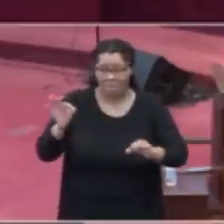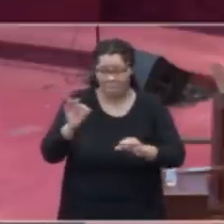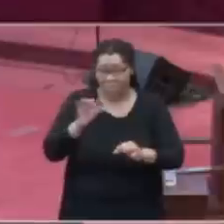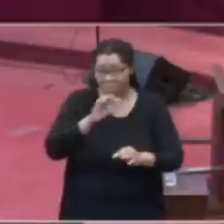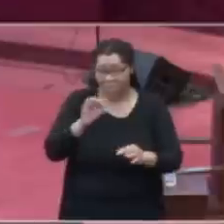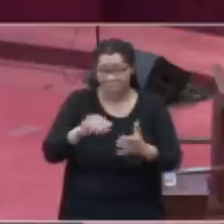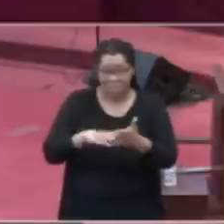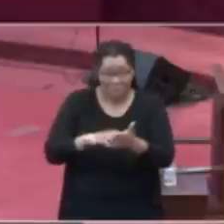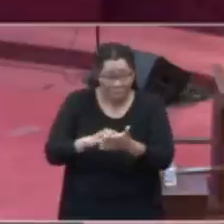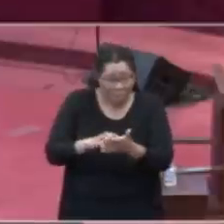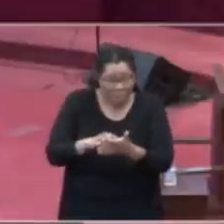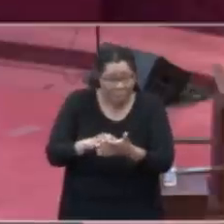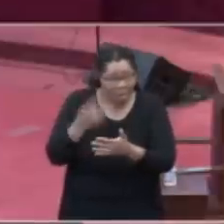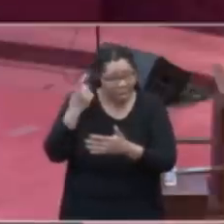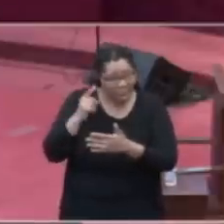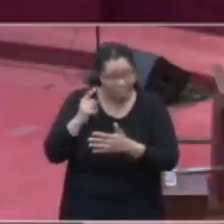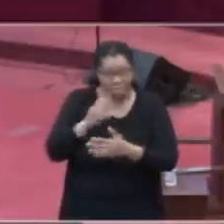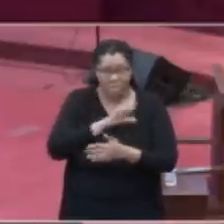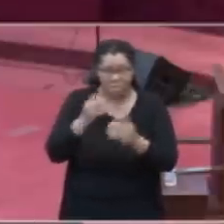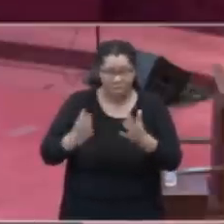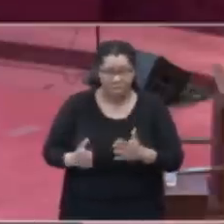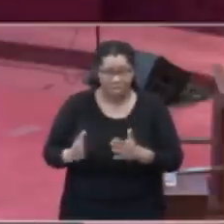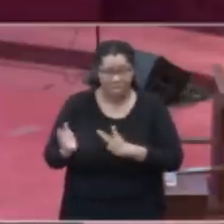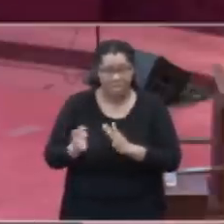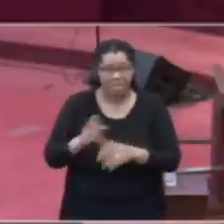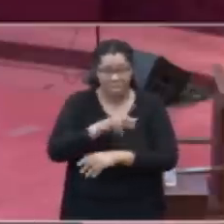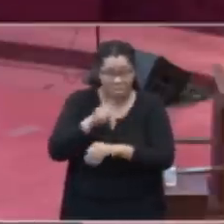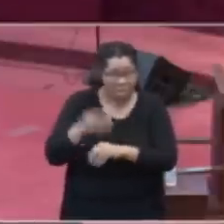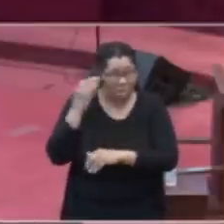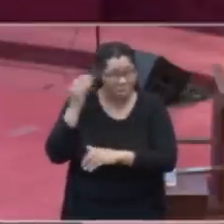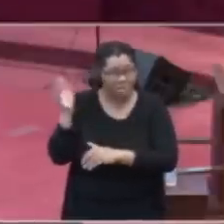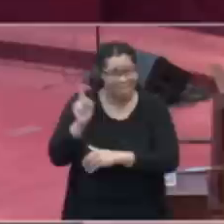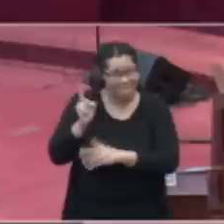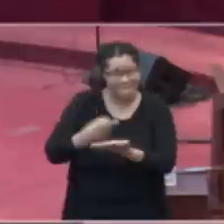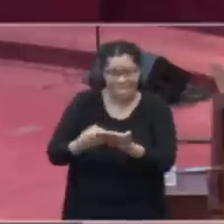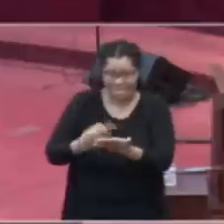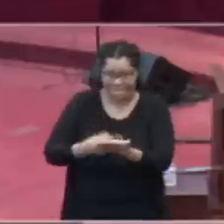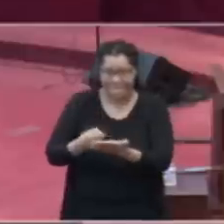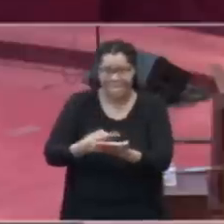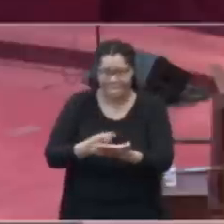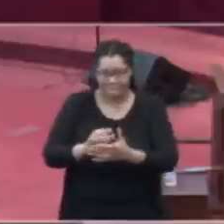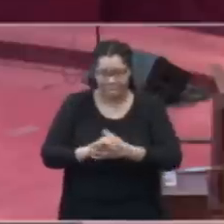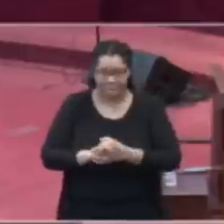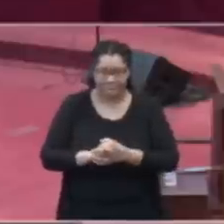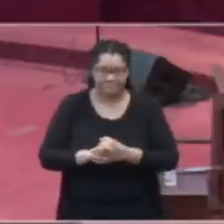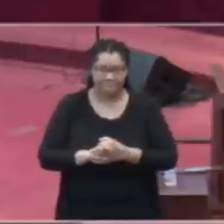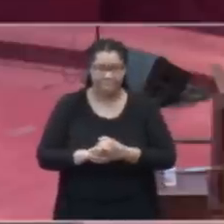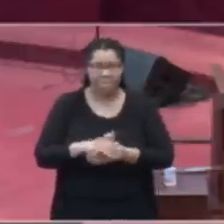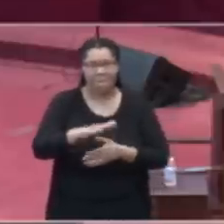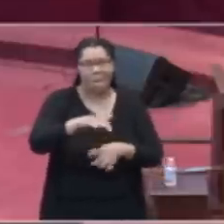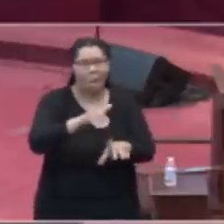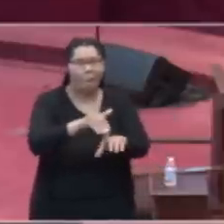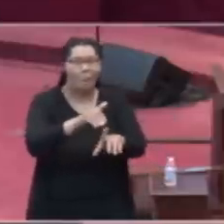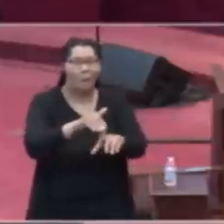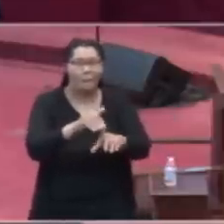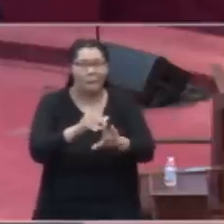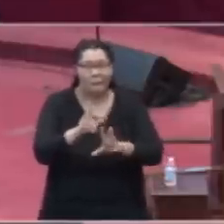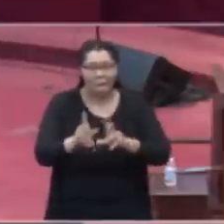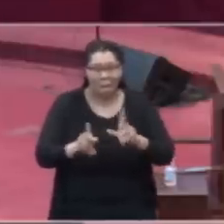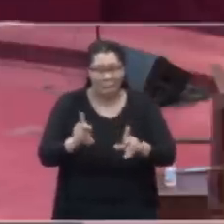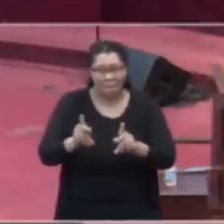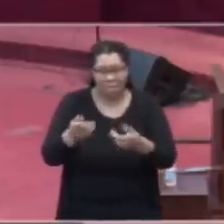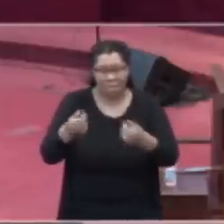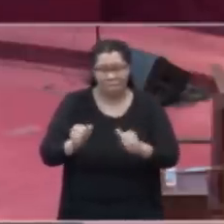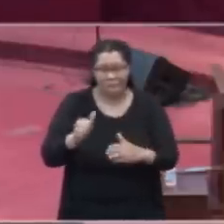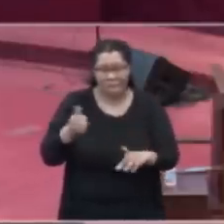the people, and he knows that he needs to address it. And so he reminds them that the thinking of those attacking